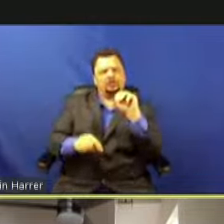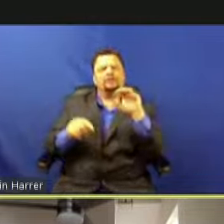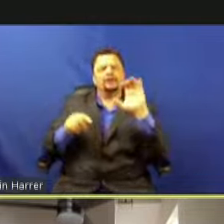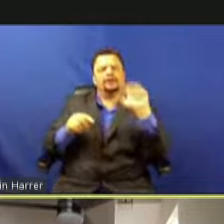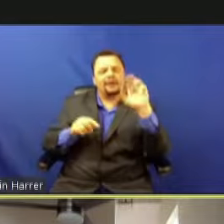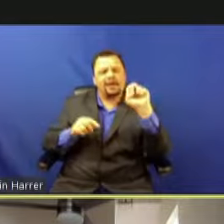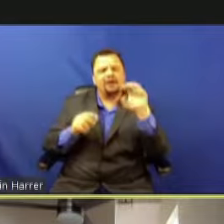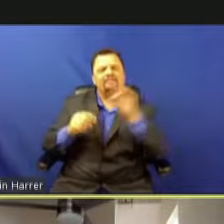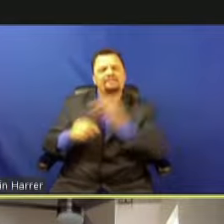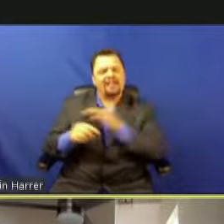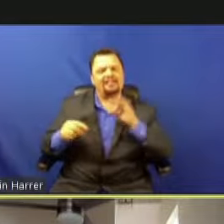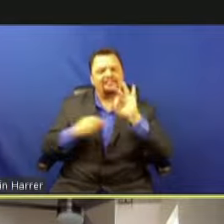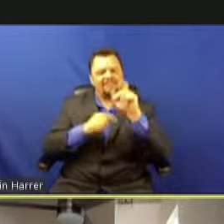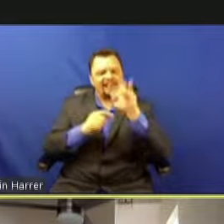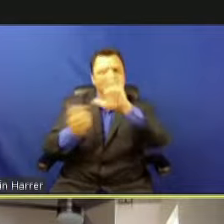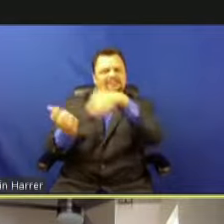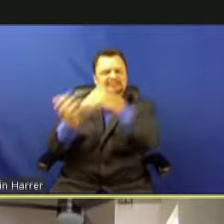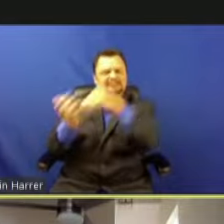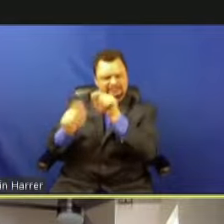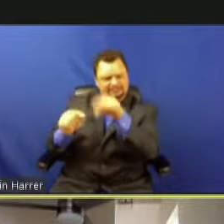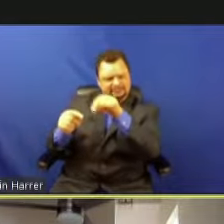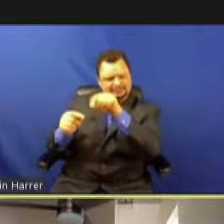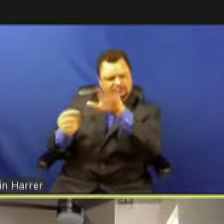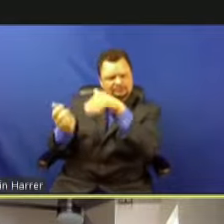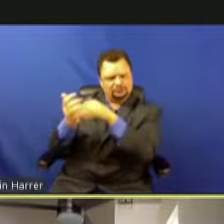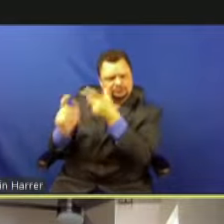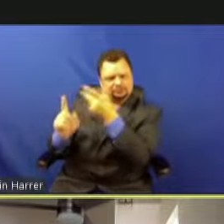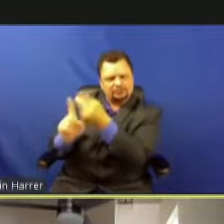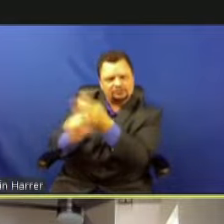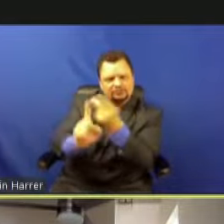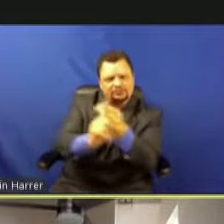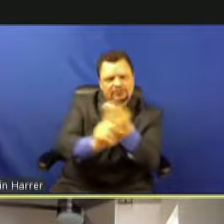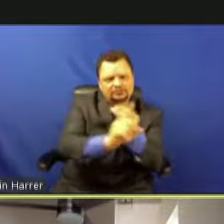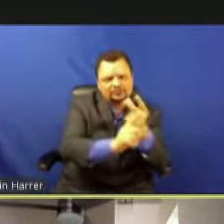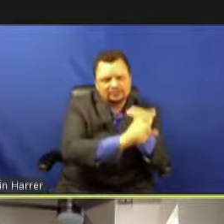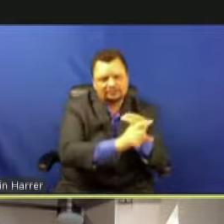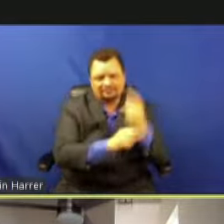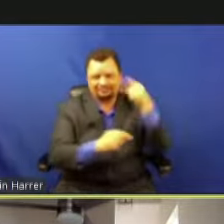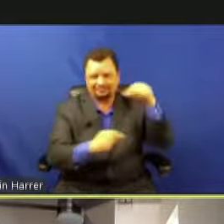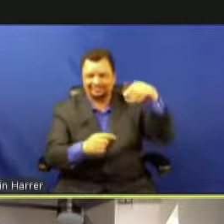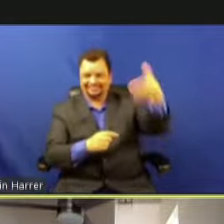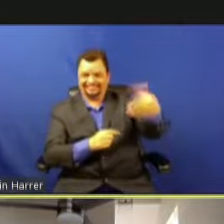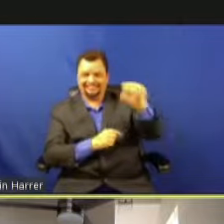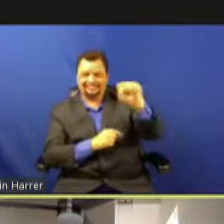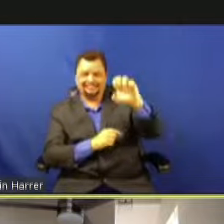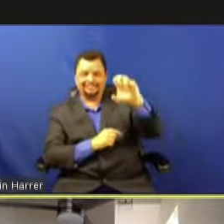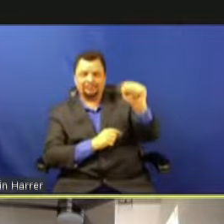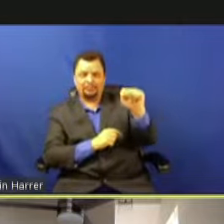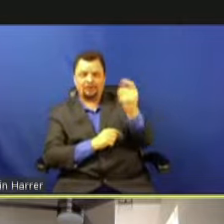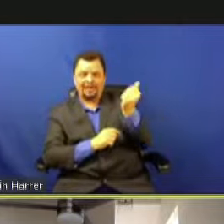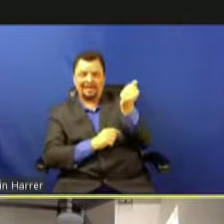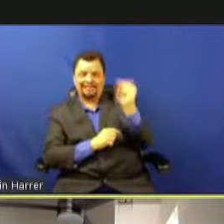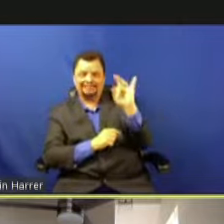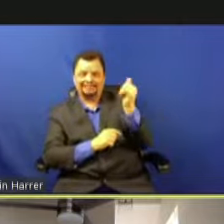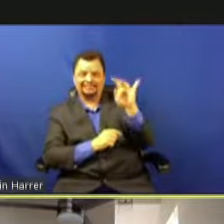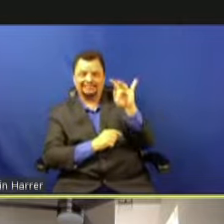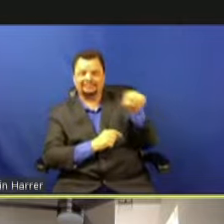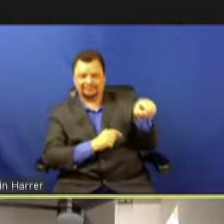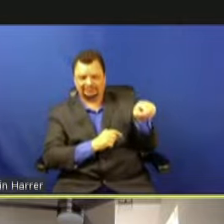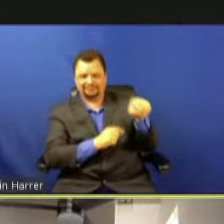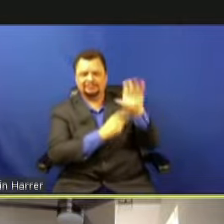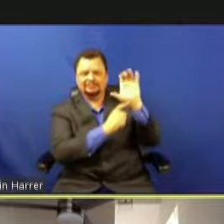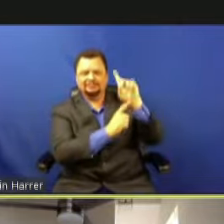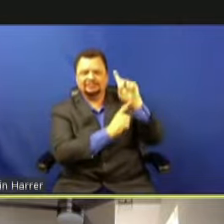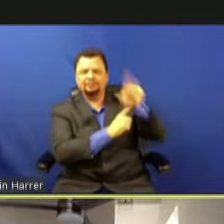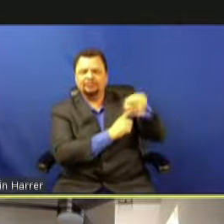October. The CDPHE staff is currently working with each long-term care facility to ask about their preferred provider